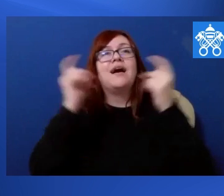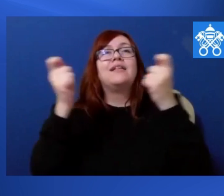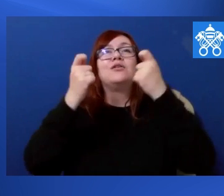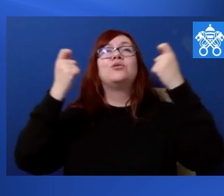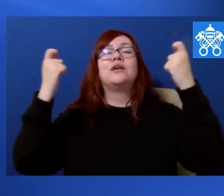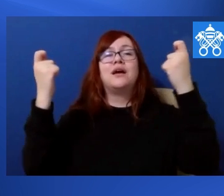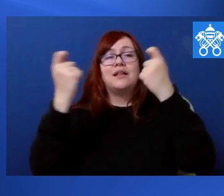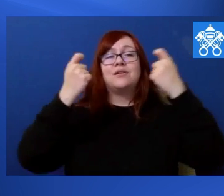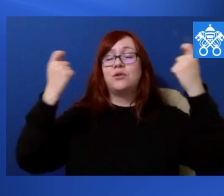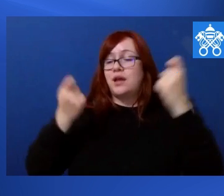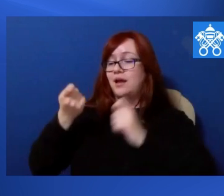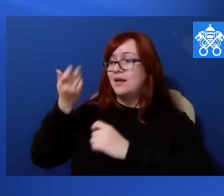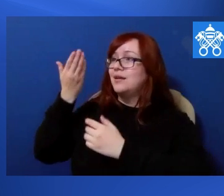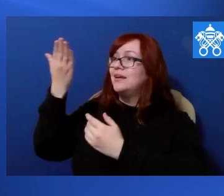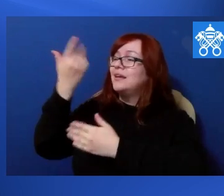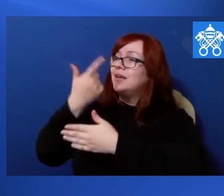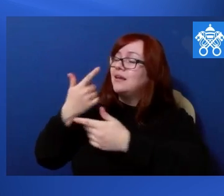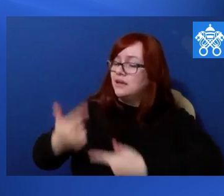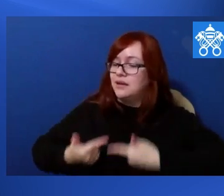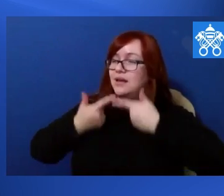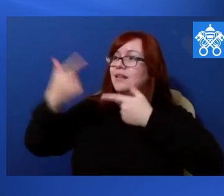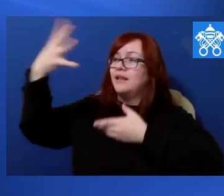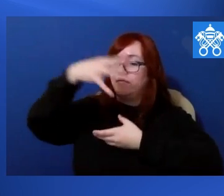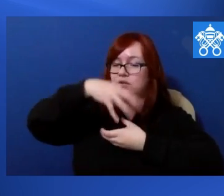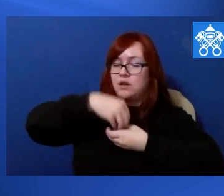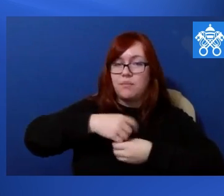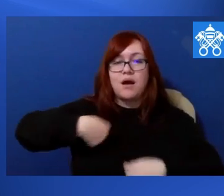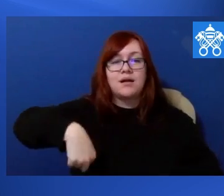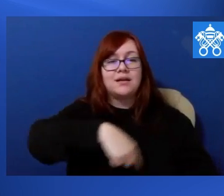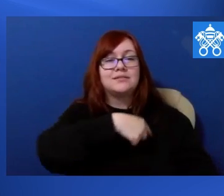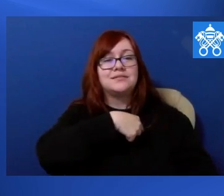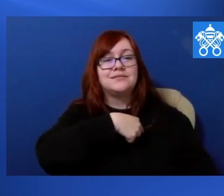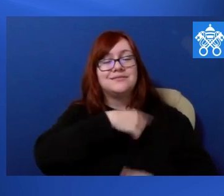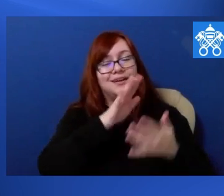He lived among us. Alleluia, alleluia.